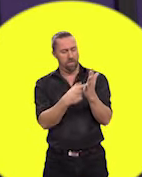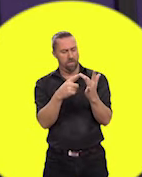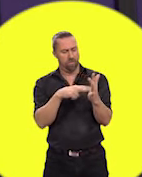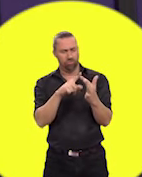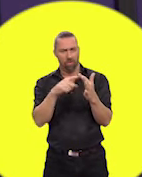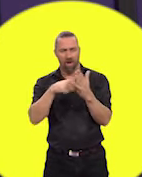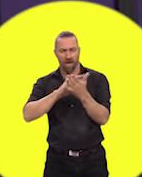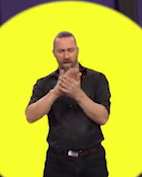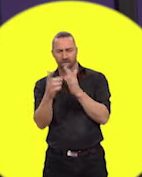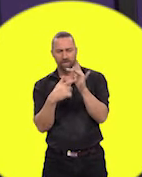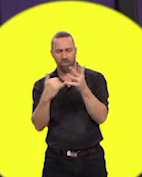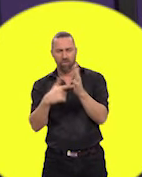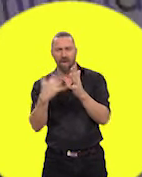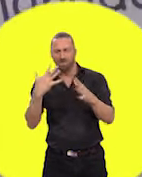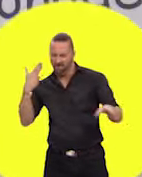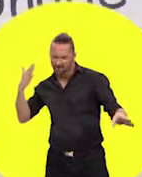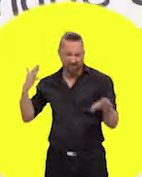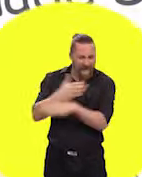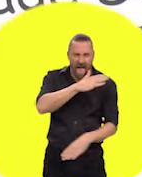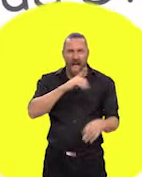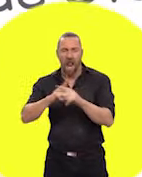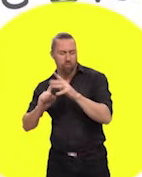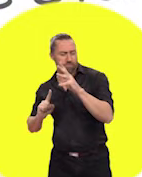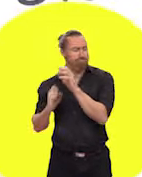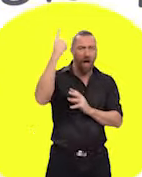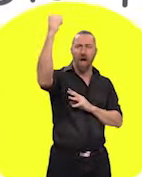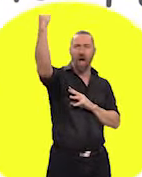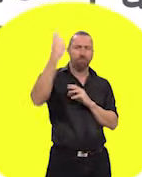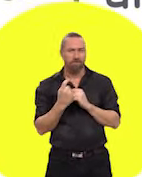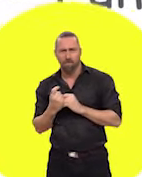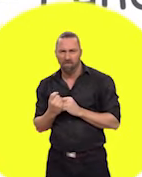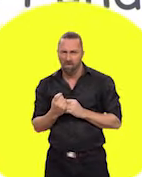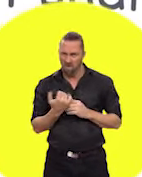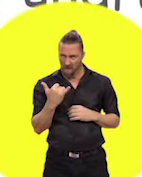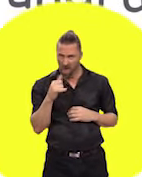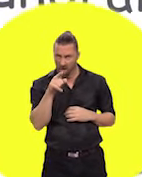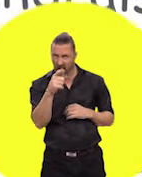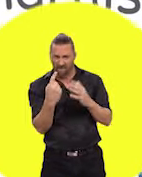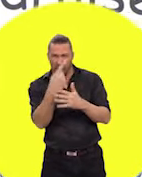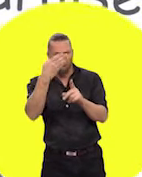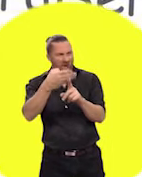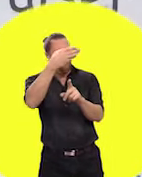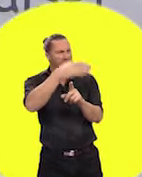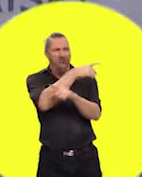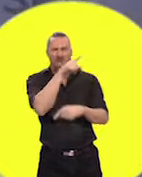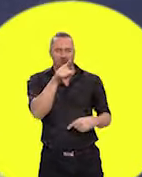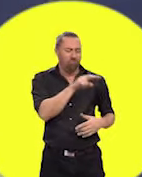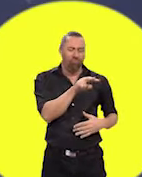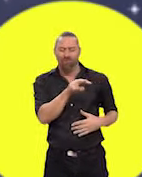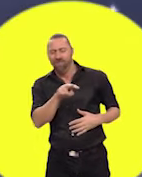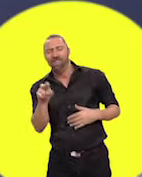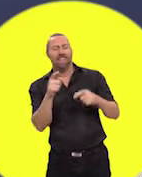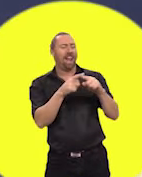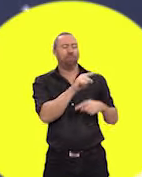fast, like a rocket. You know, sometimes you'll come across words in a book that you may not be sure what they mean, but you can